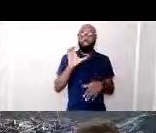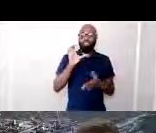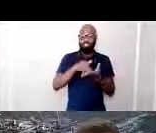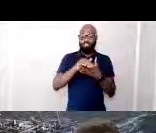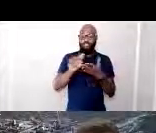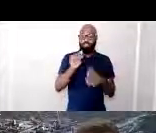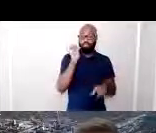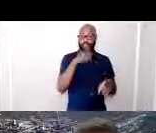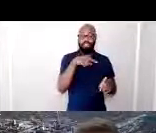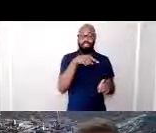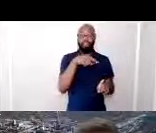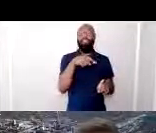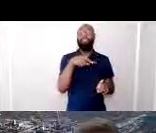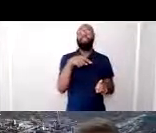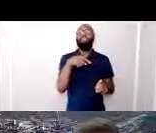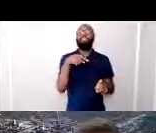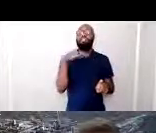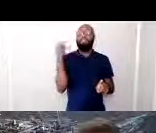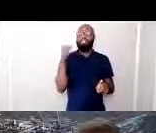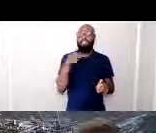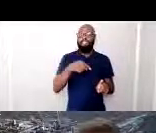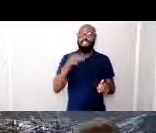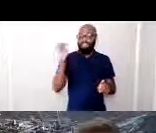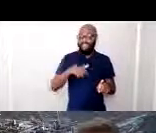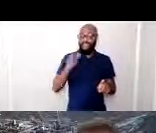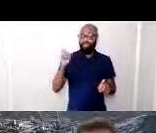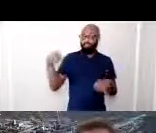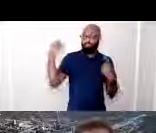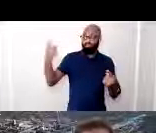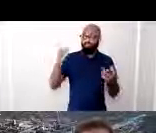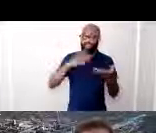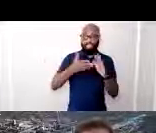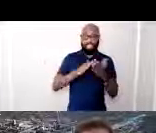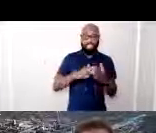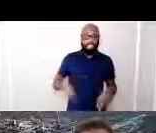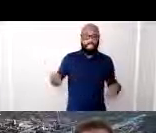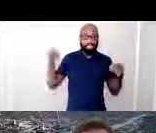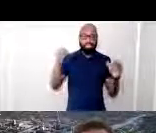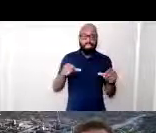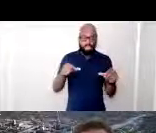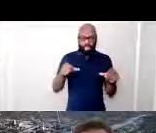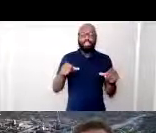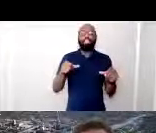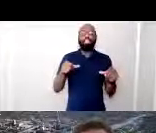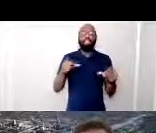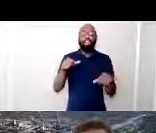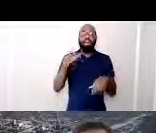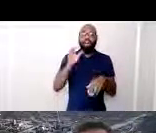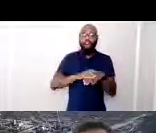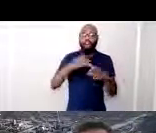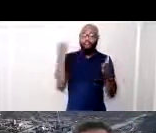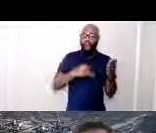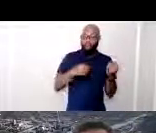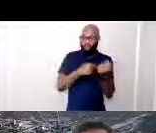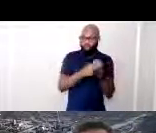is this essentially what the city has been spending, including in kind, has been spending on arts support thus